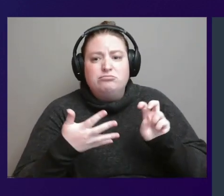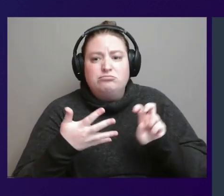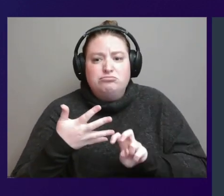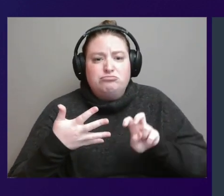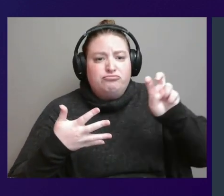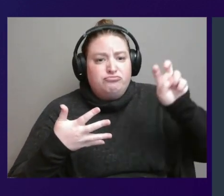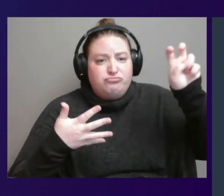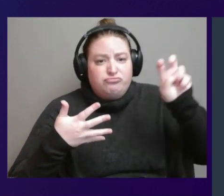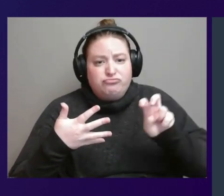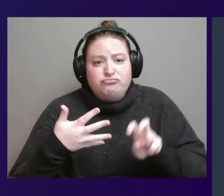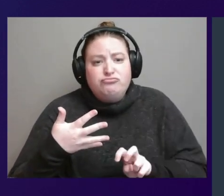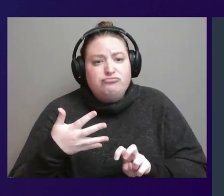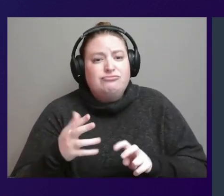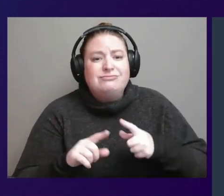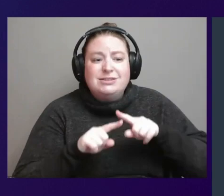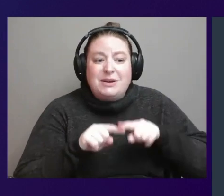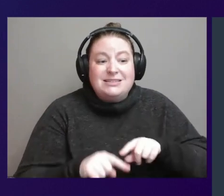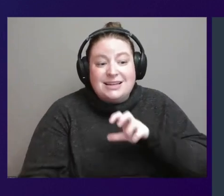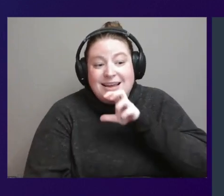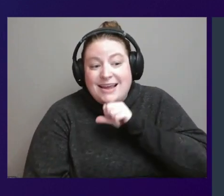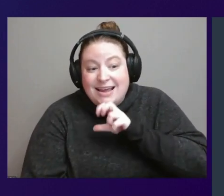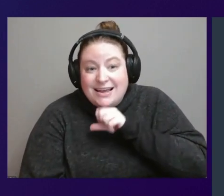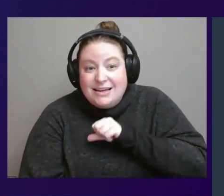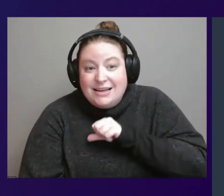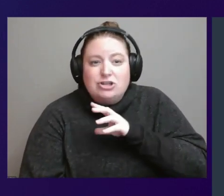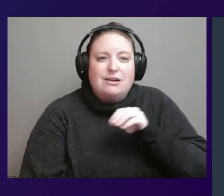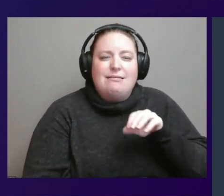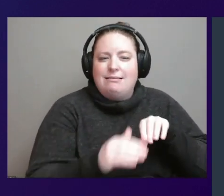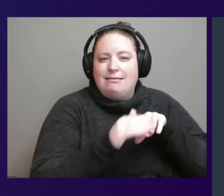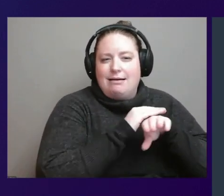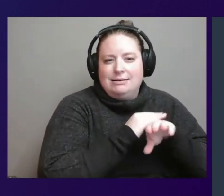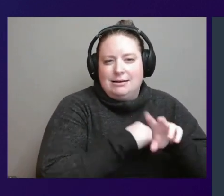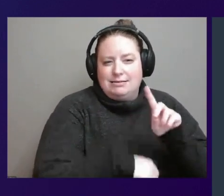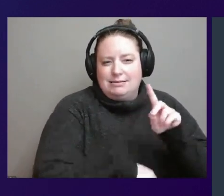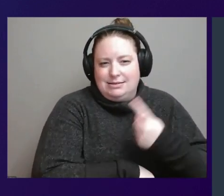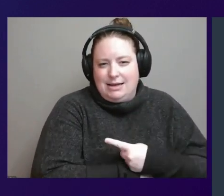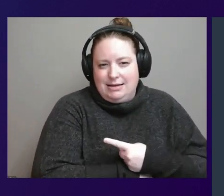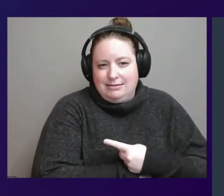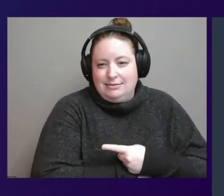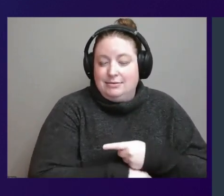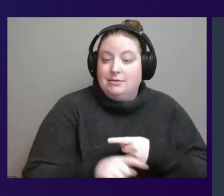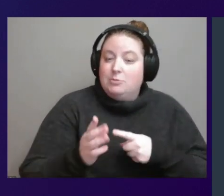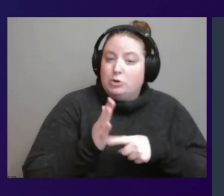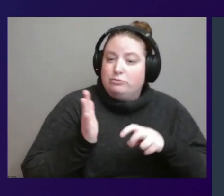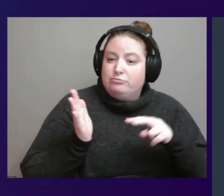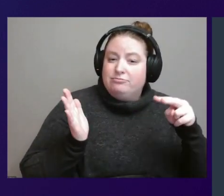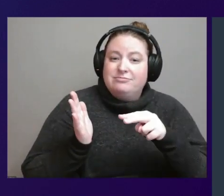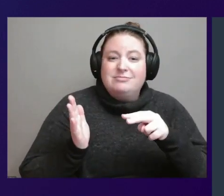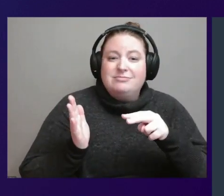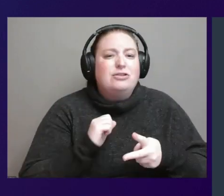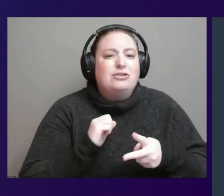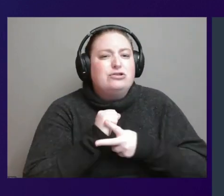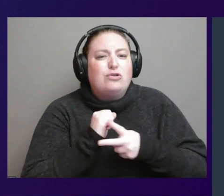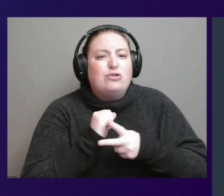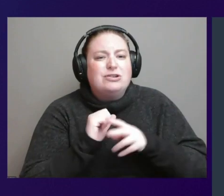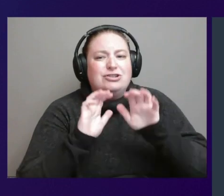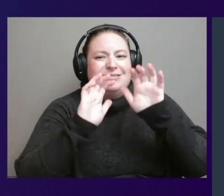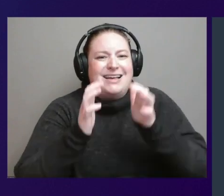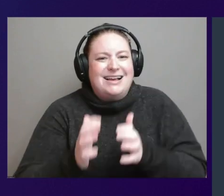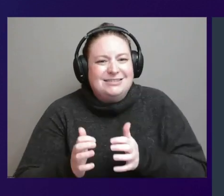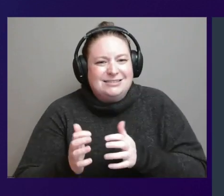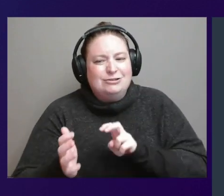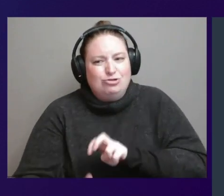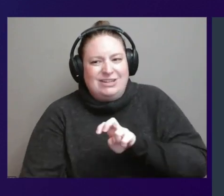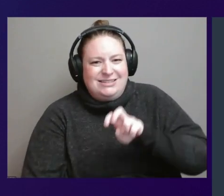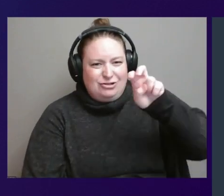on age as opposed to access date. The chart you're looking at shows the storage class transitions that lifecycle policies make possible.